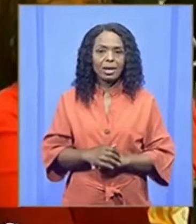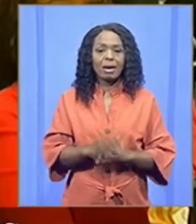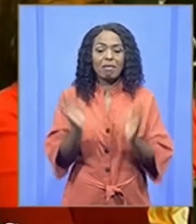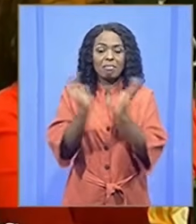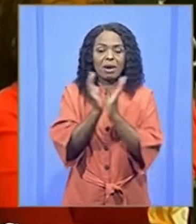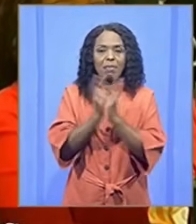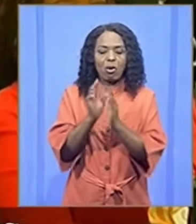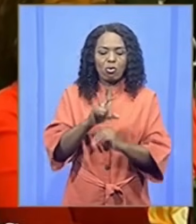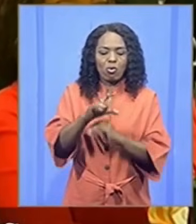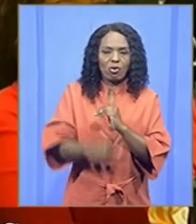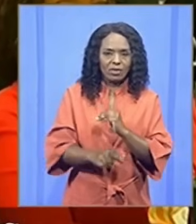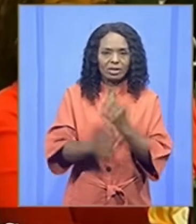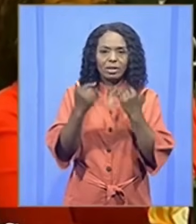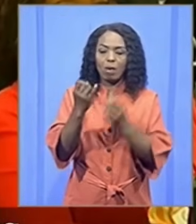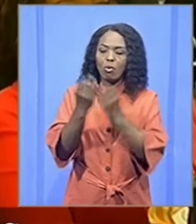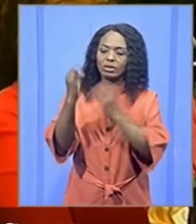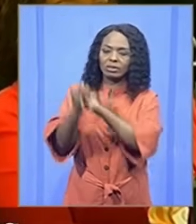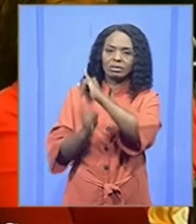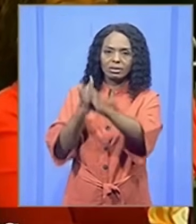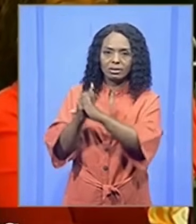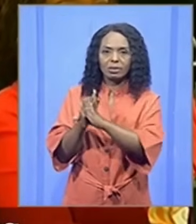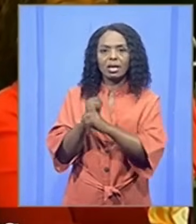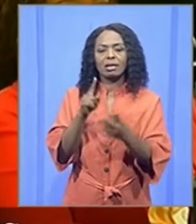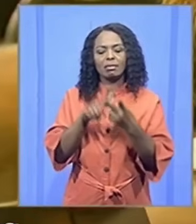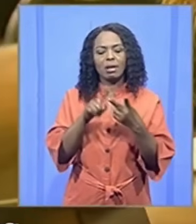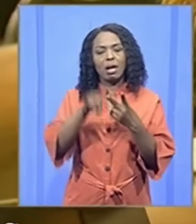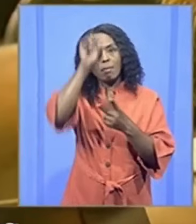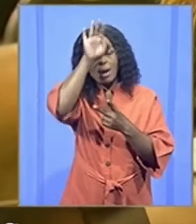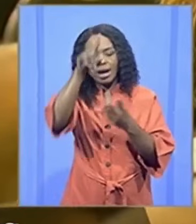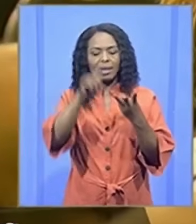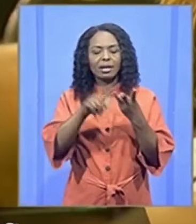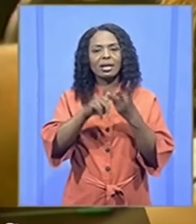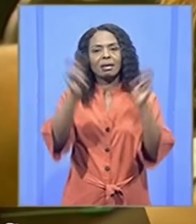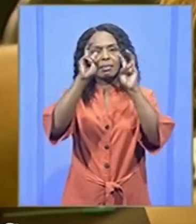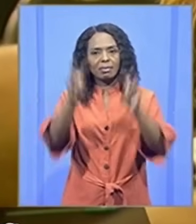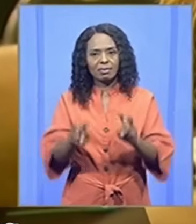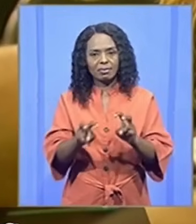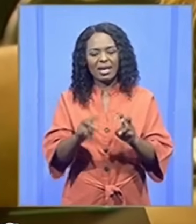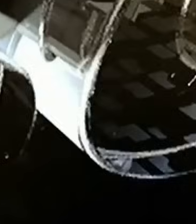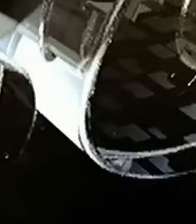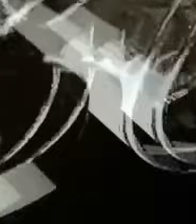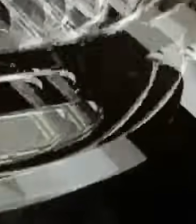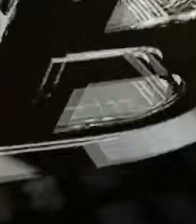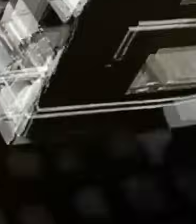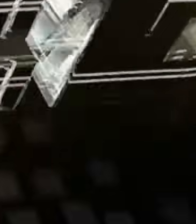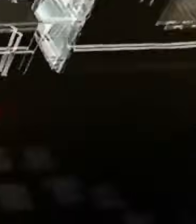lefapha la boeti, meepo dikgolego le tšweletšo ya motlakgase yeo e sa tšhilafatšego tlhago.